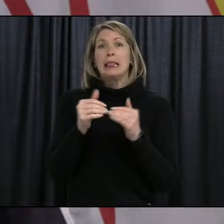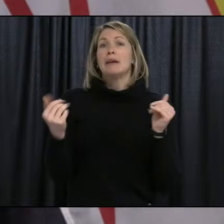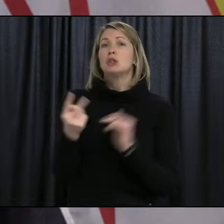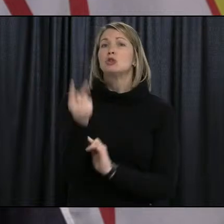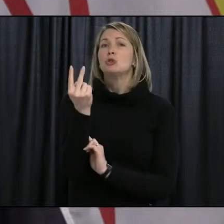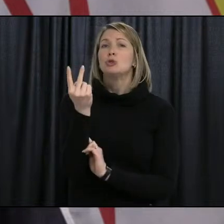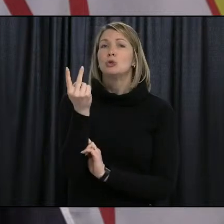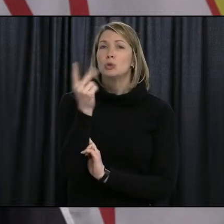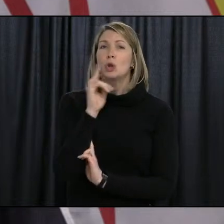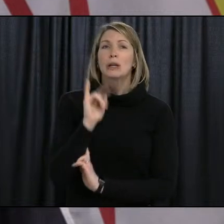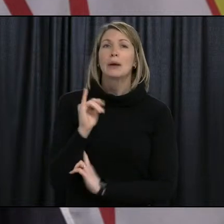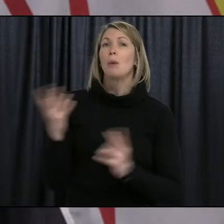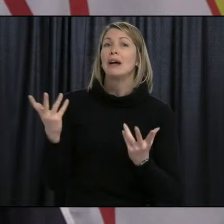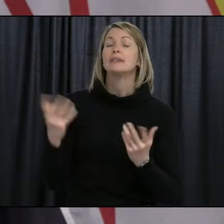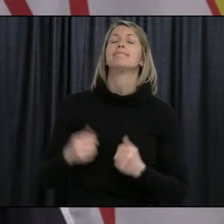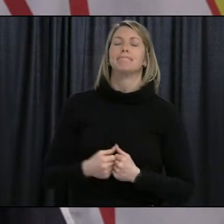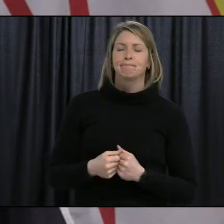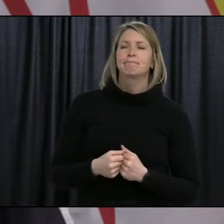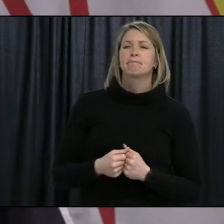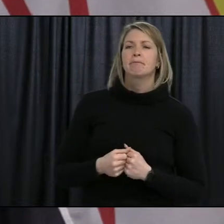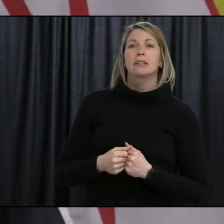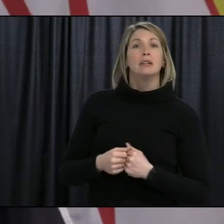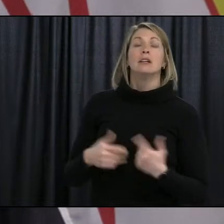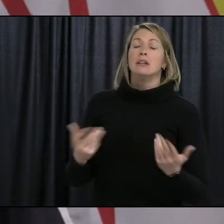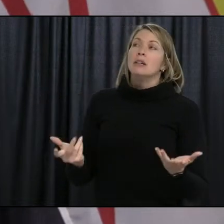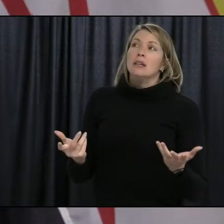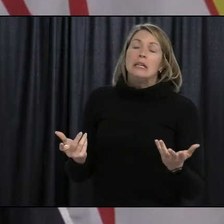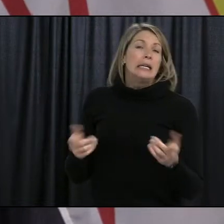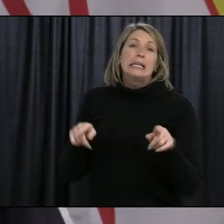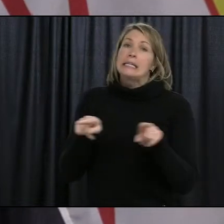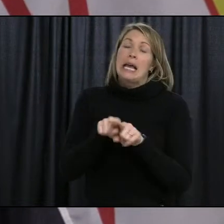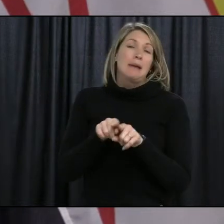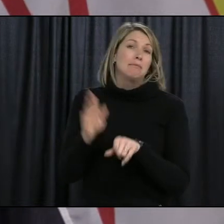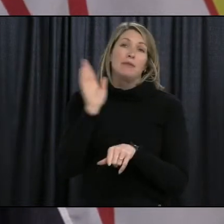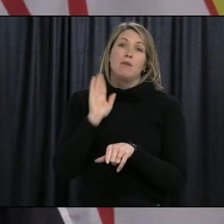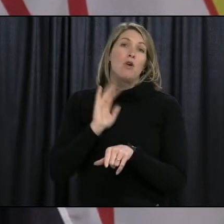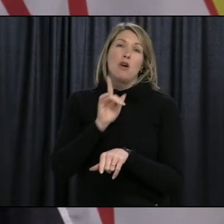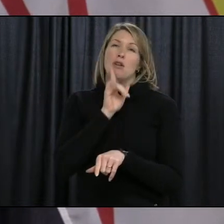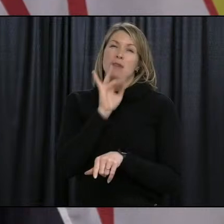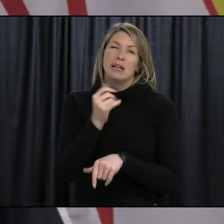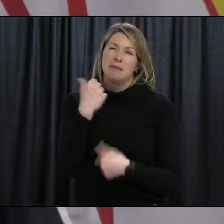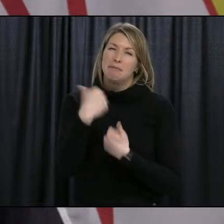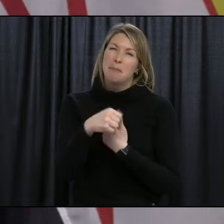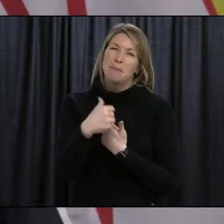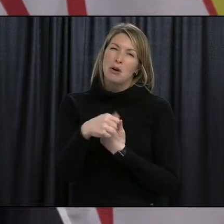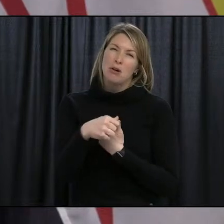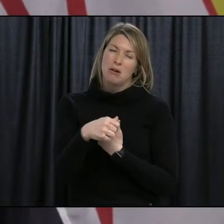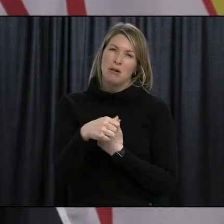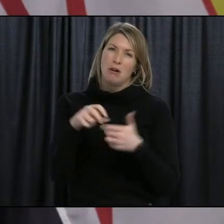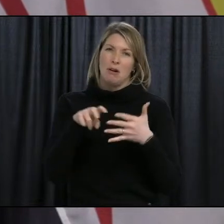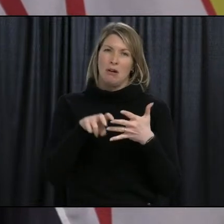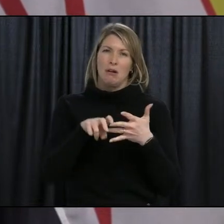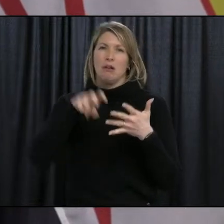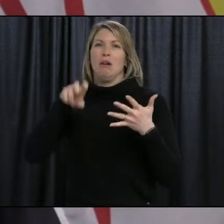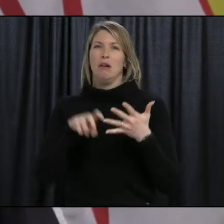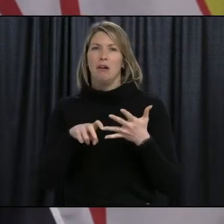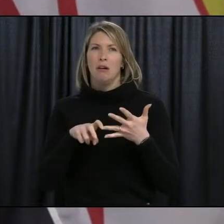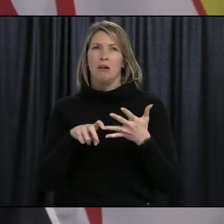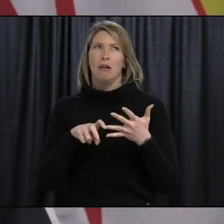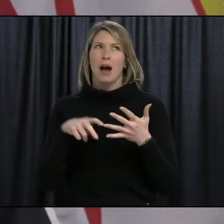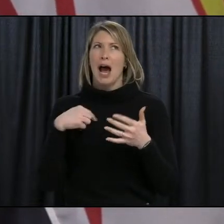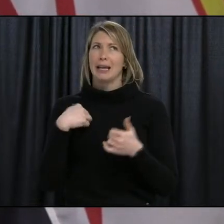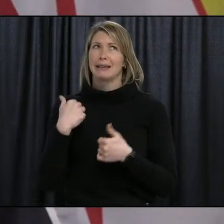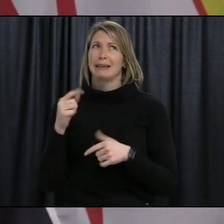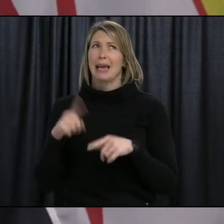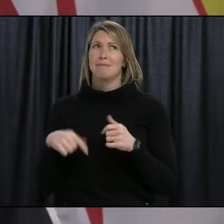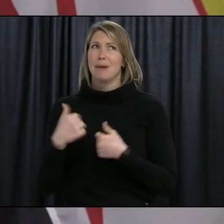to what it was in the beginning. So, if you'll remember when we finally moved into alert level 2, and I don't remember exactly what date that